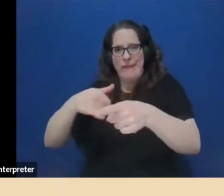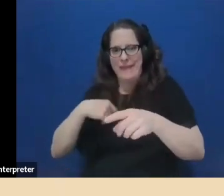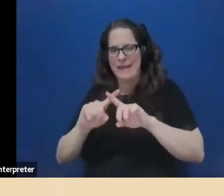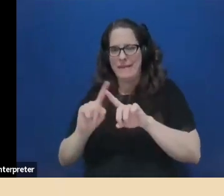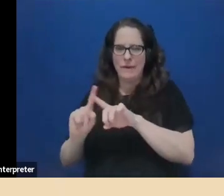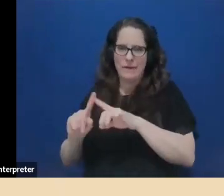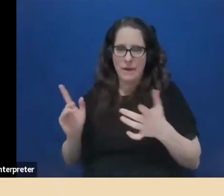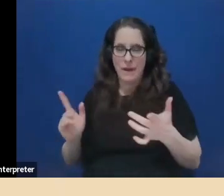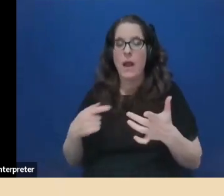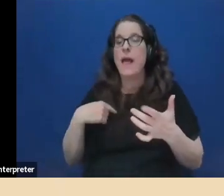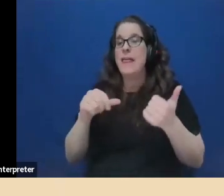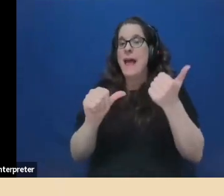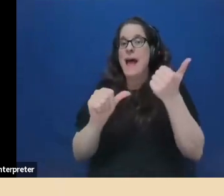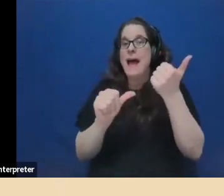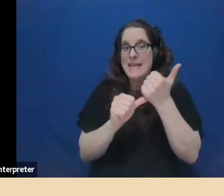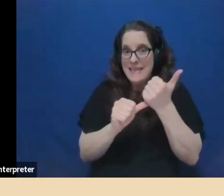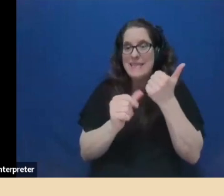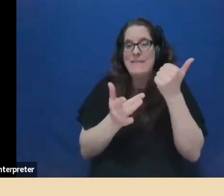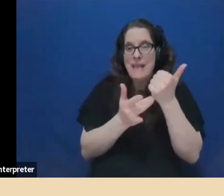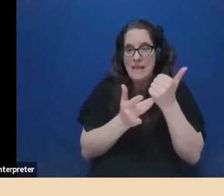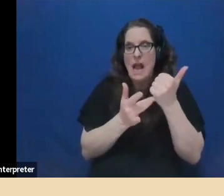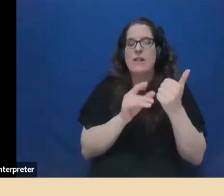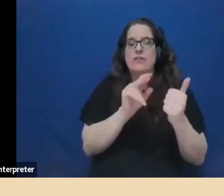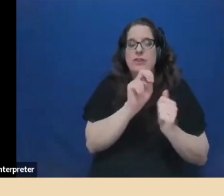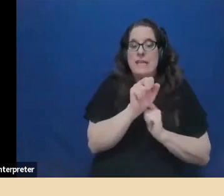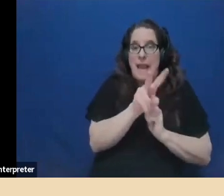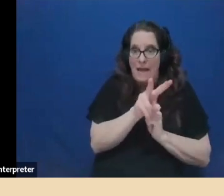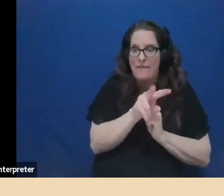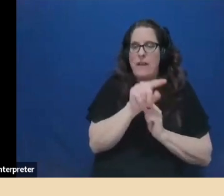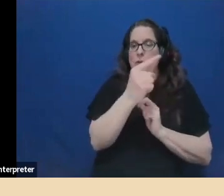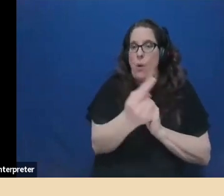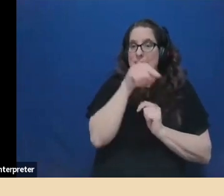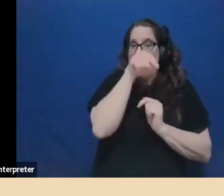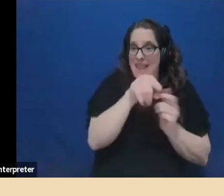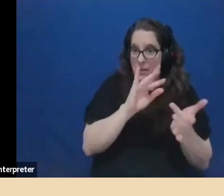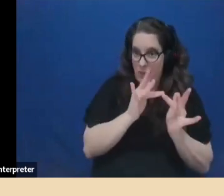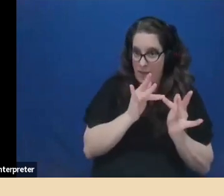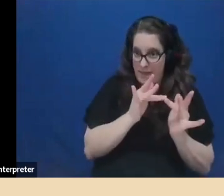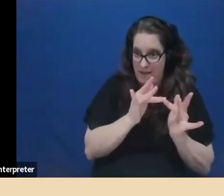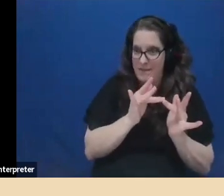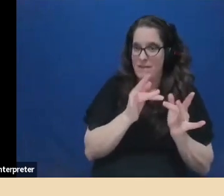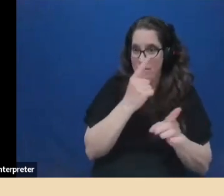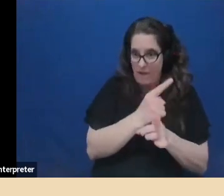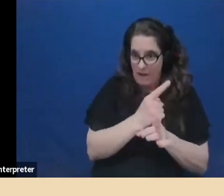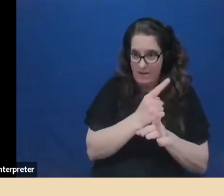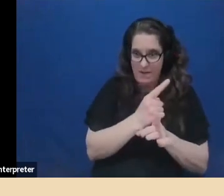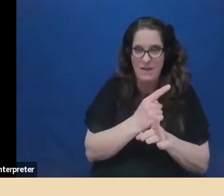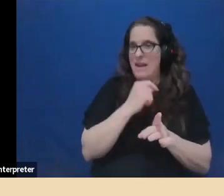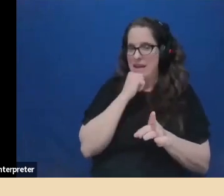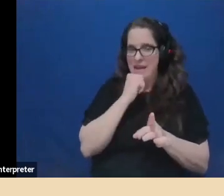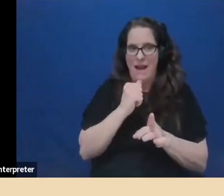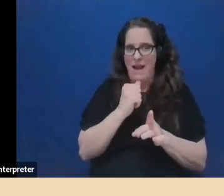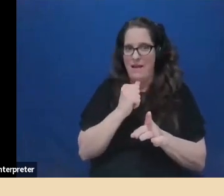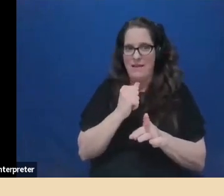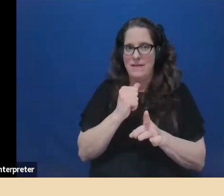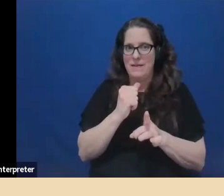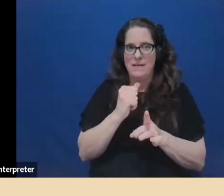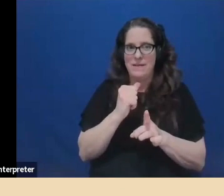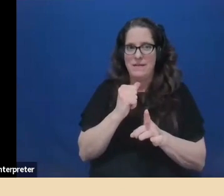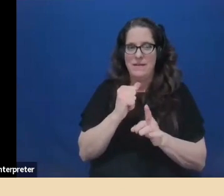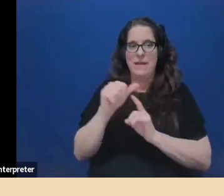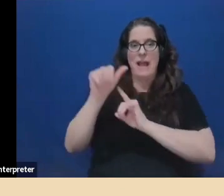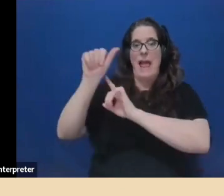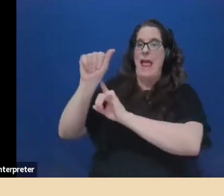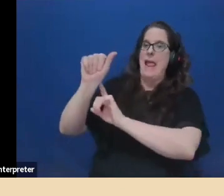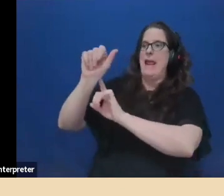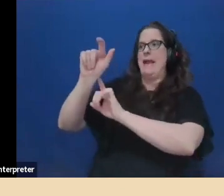Technology Navigator is just for this site and its associated pages, correct? It's not the AT that we talk about